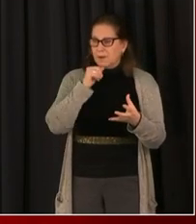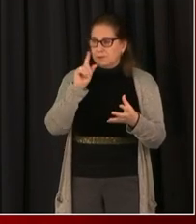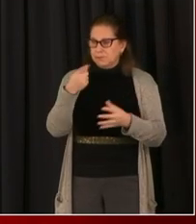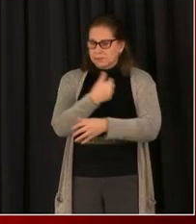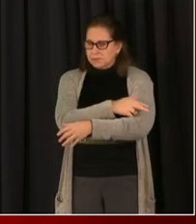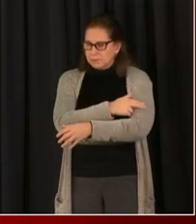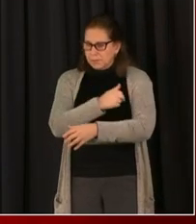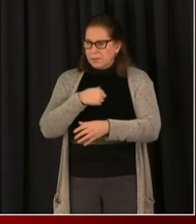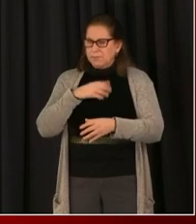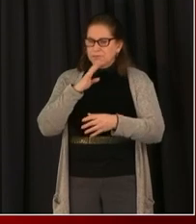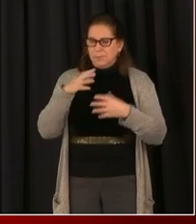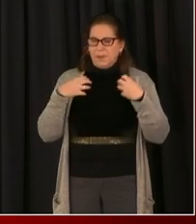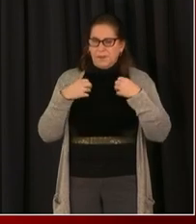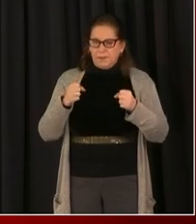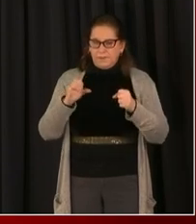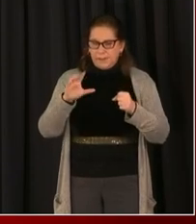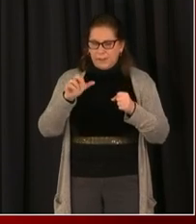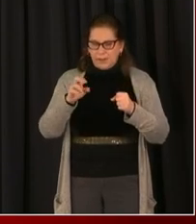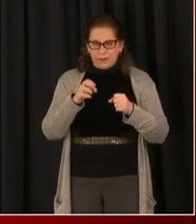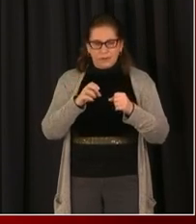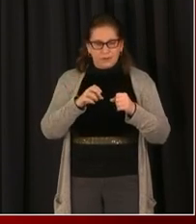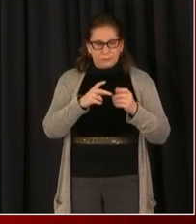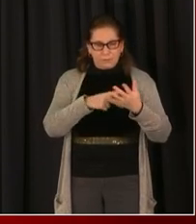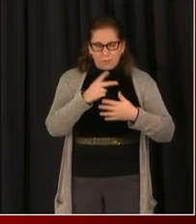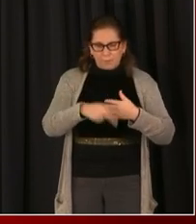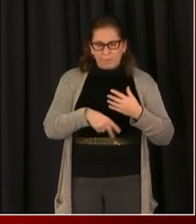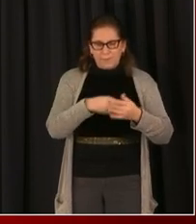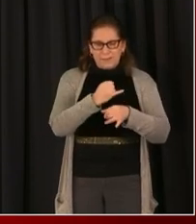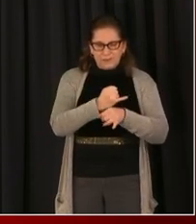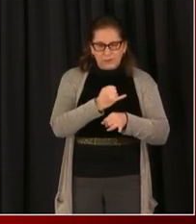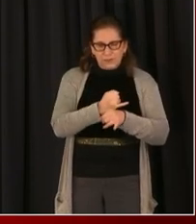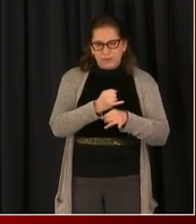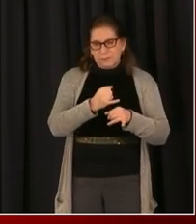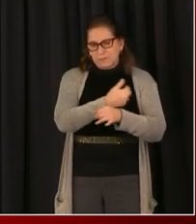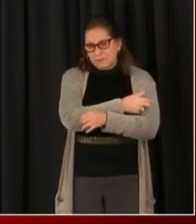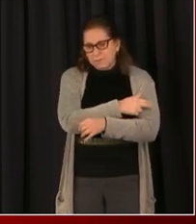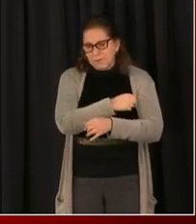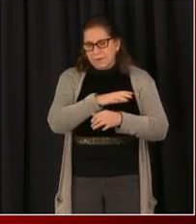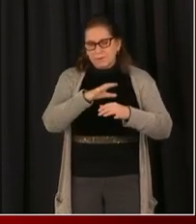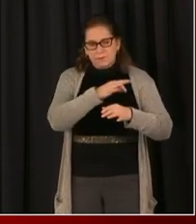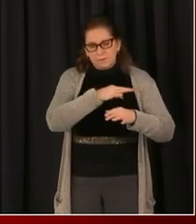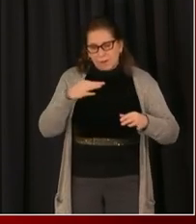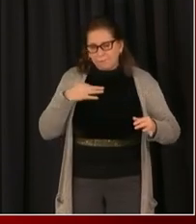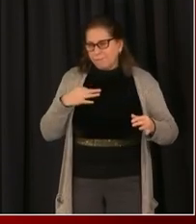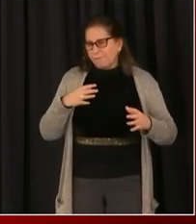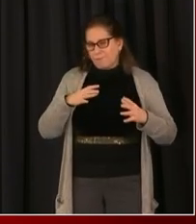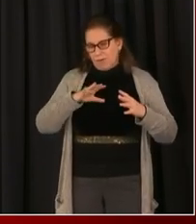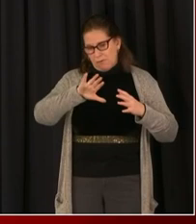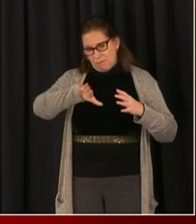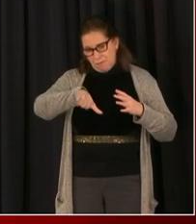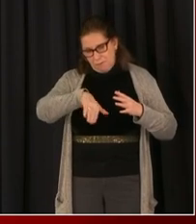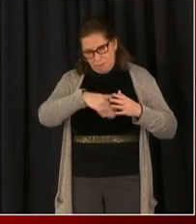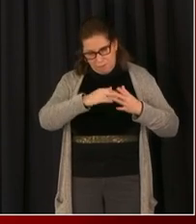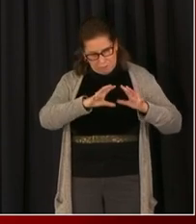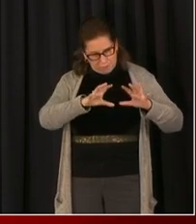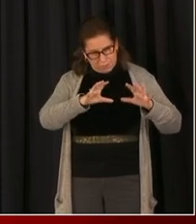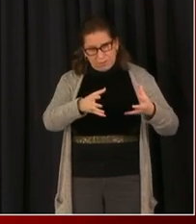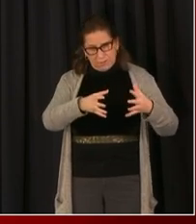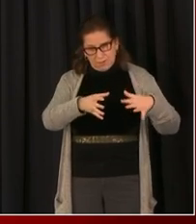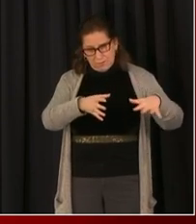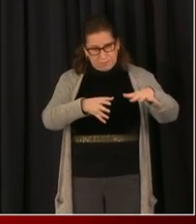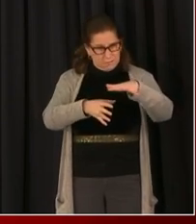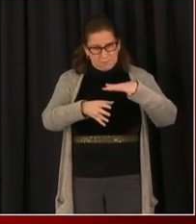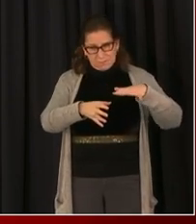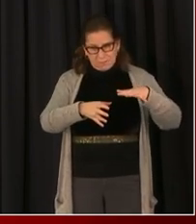facility partners throughout the pandemic response. And our primary goal, we think a lot like preventionists from the DC